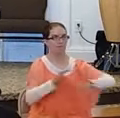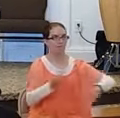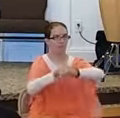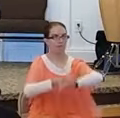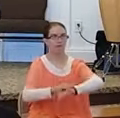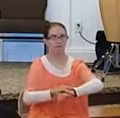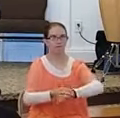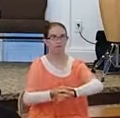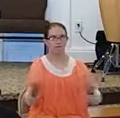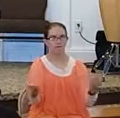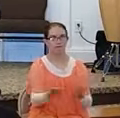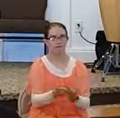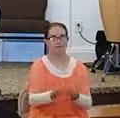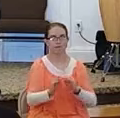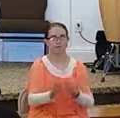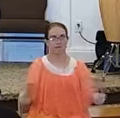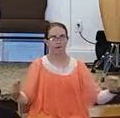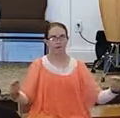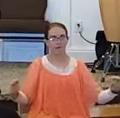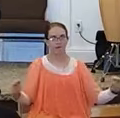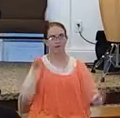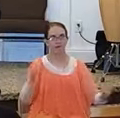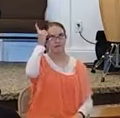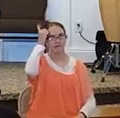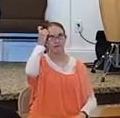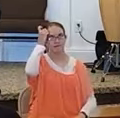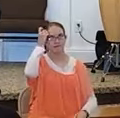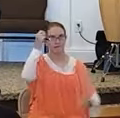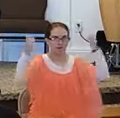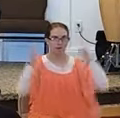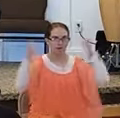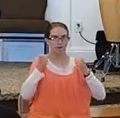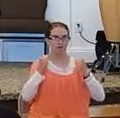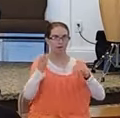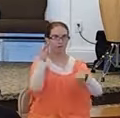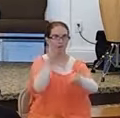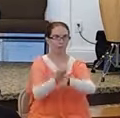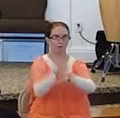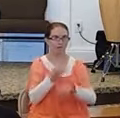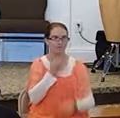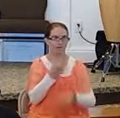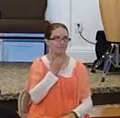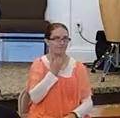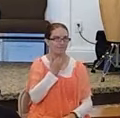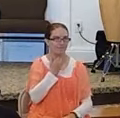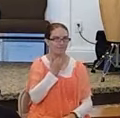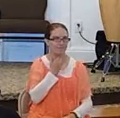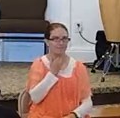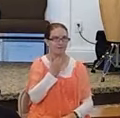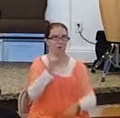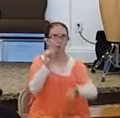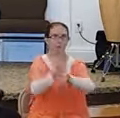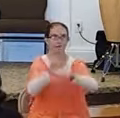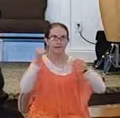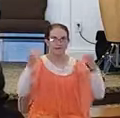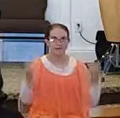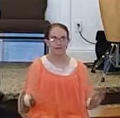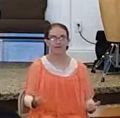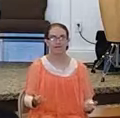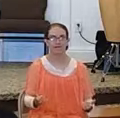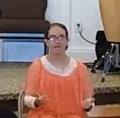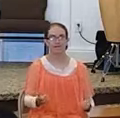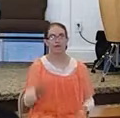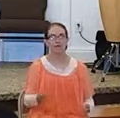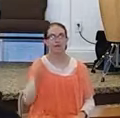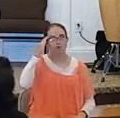guess what's going to be here? Nothing but demonic powers, the ones that are already working. Amen. They're already at work right now. But